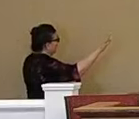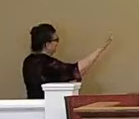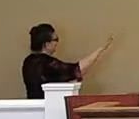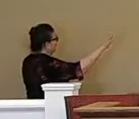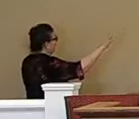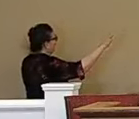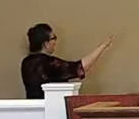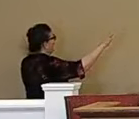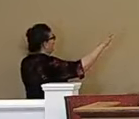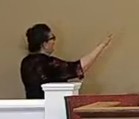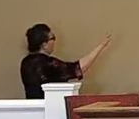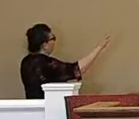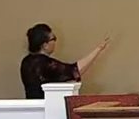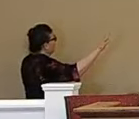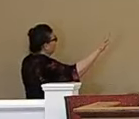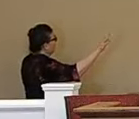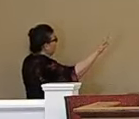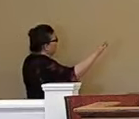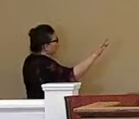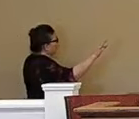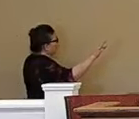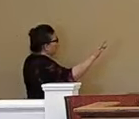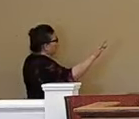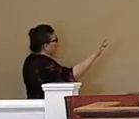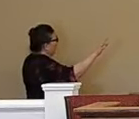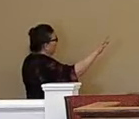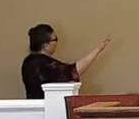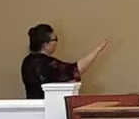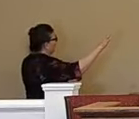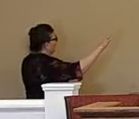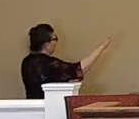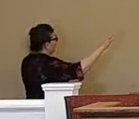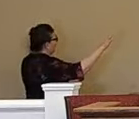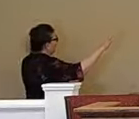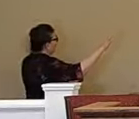Thank you, sweet Jesus. Hallelujah. Yes,